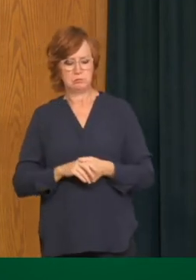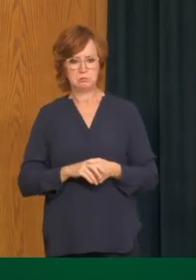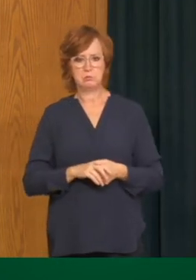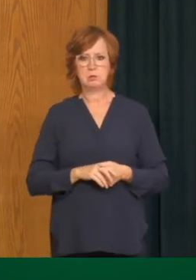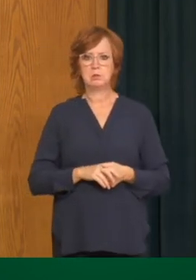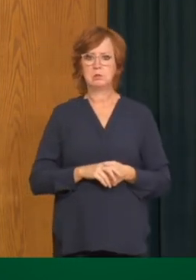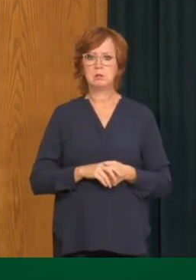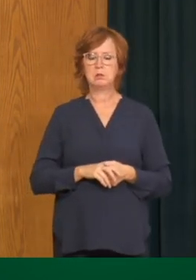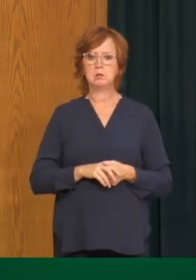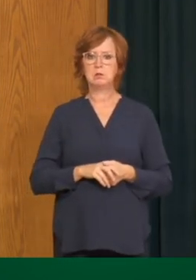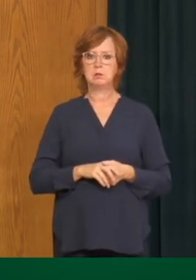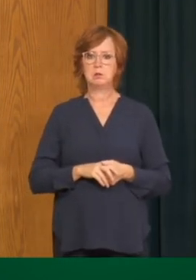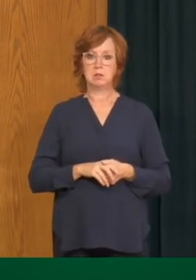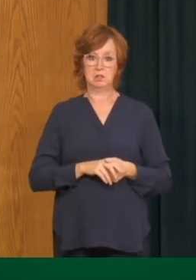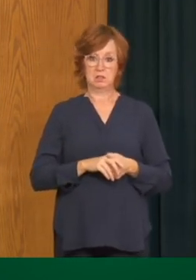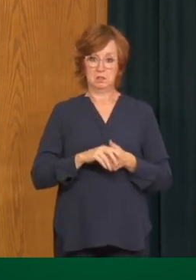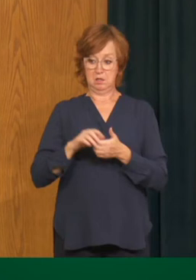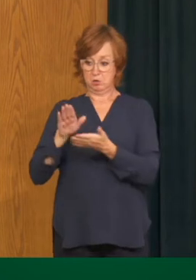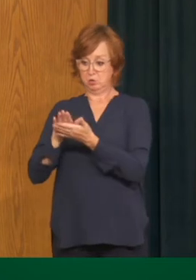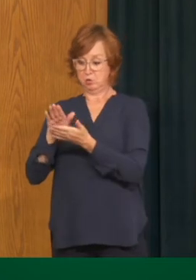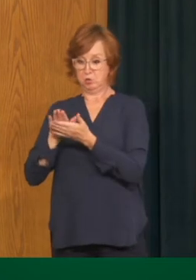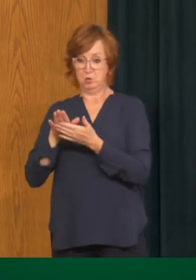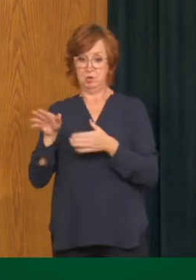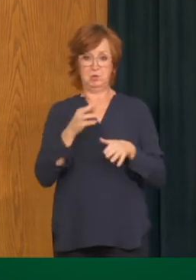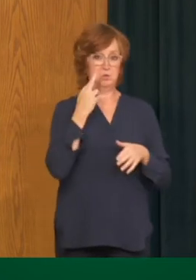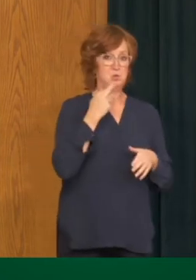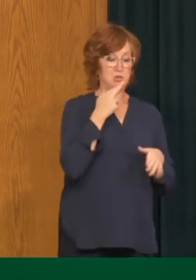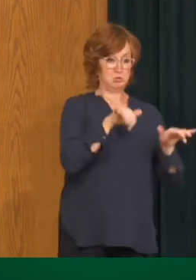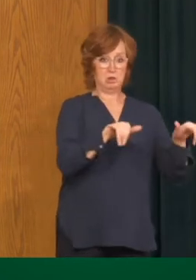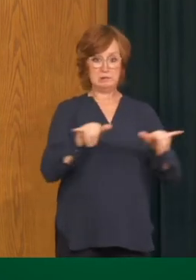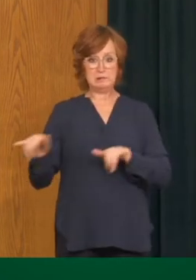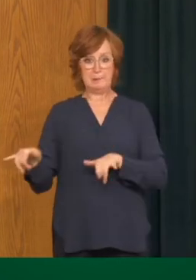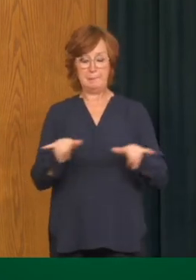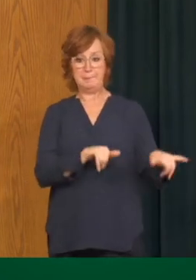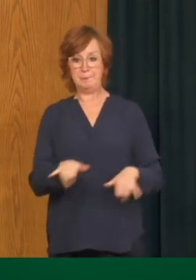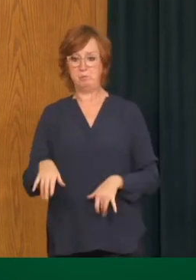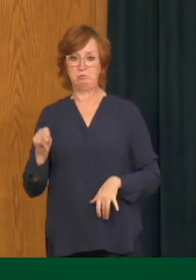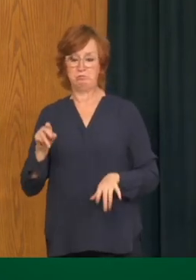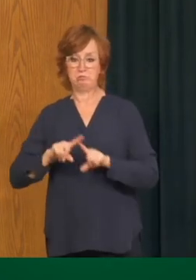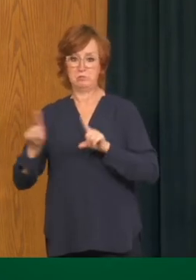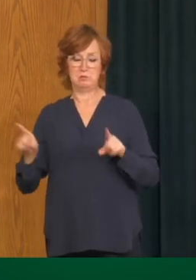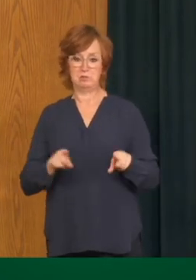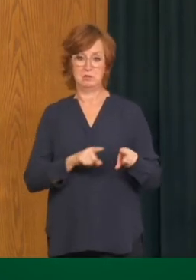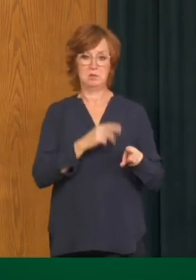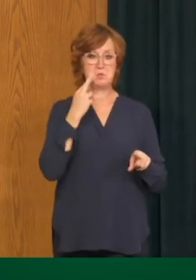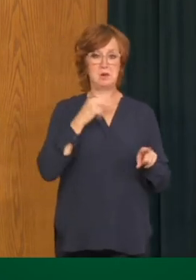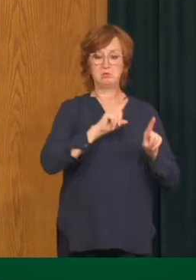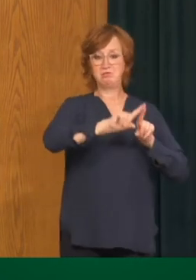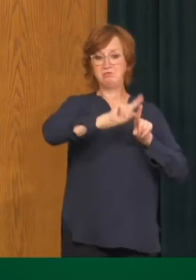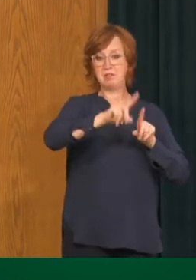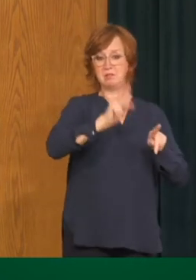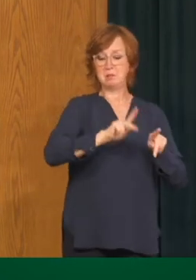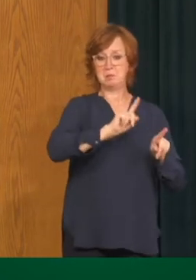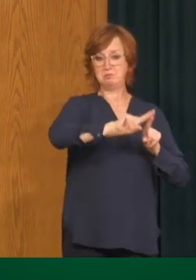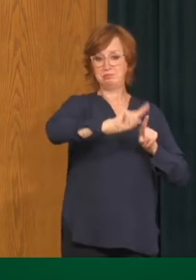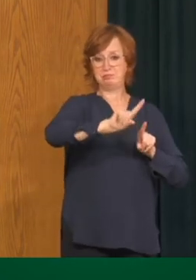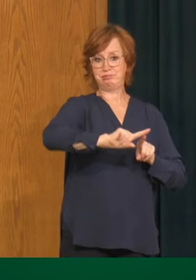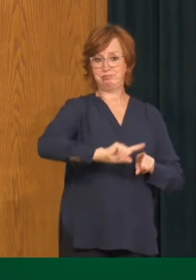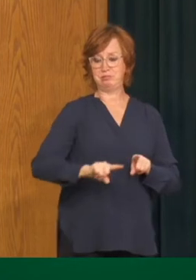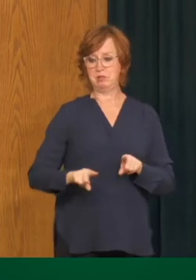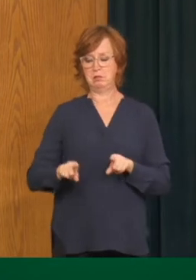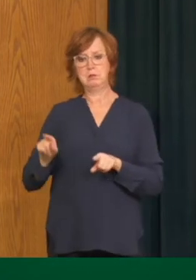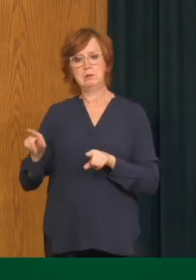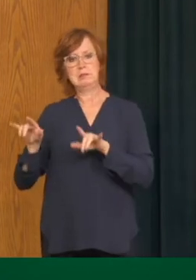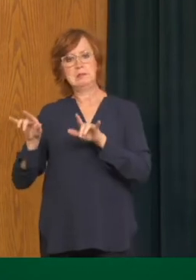similar to a restaurant or a casino. A school is not where you have random mixing of 200, 300 people. There's many layers that are built in,